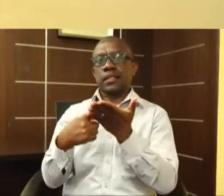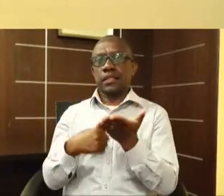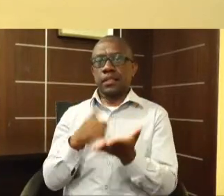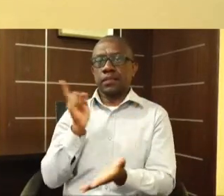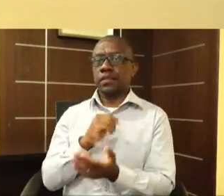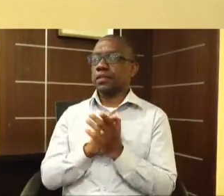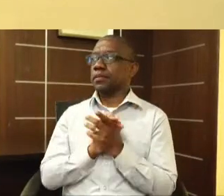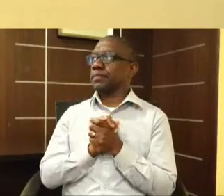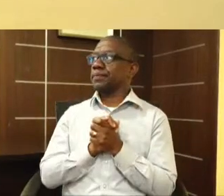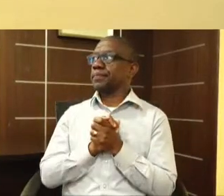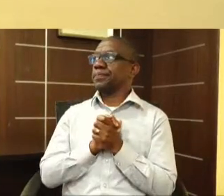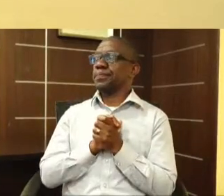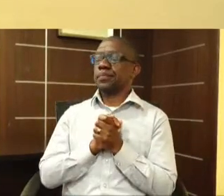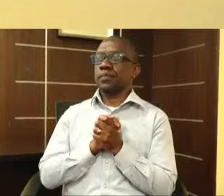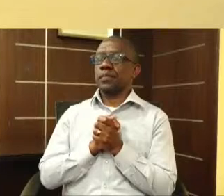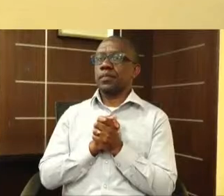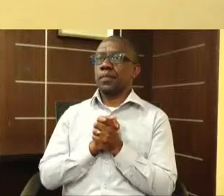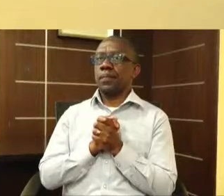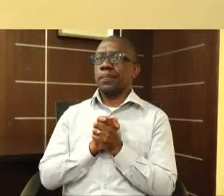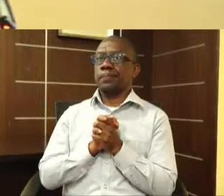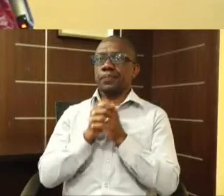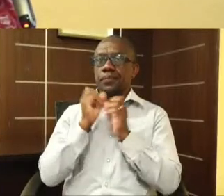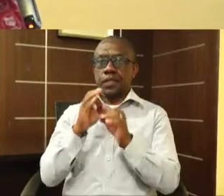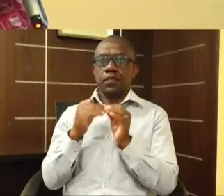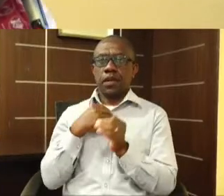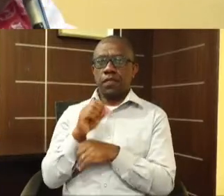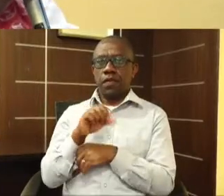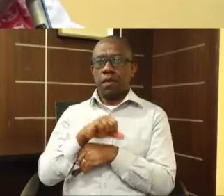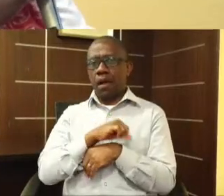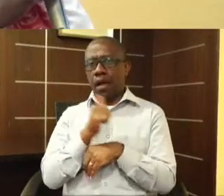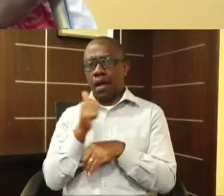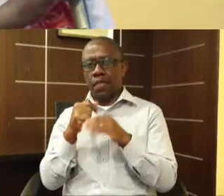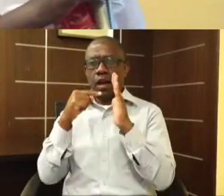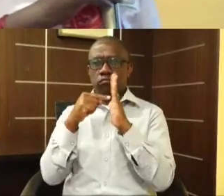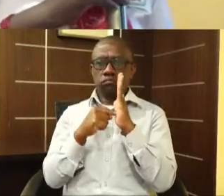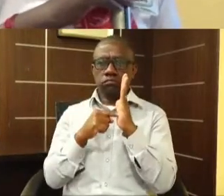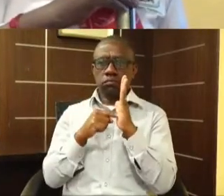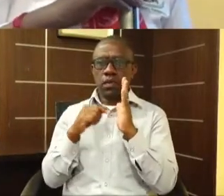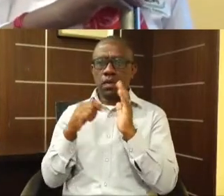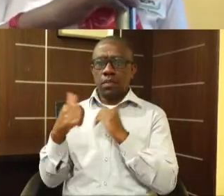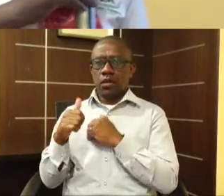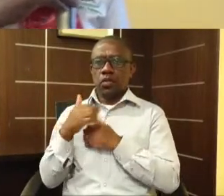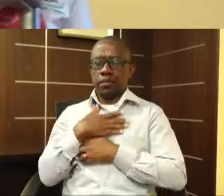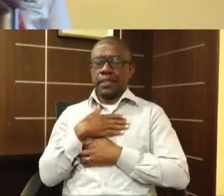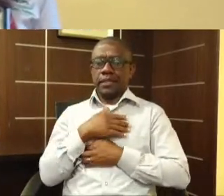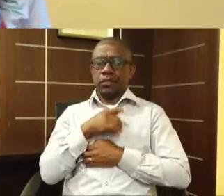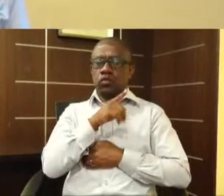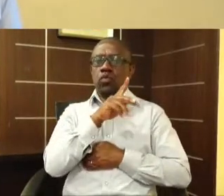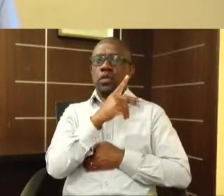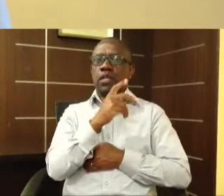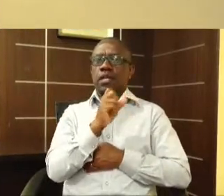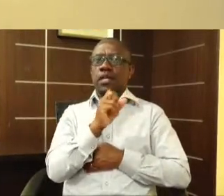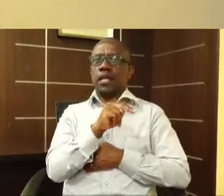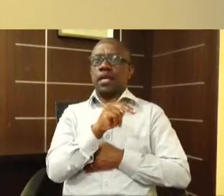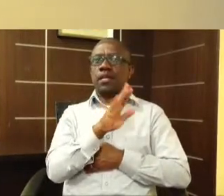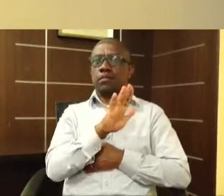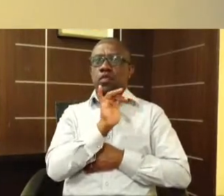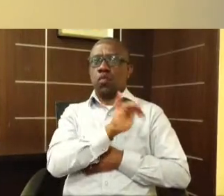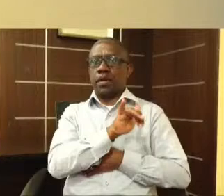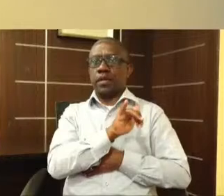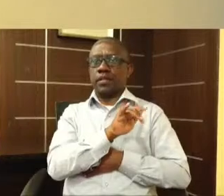So if we do not have a burning one, can kindly still stick online. We need to go to